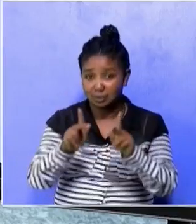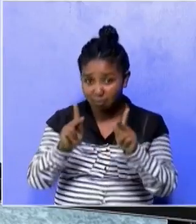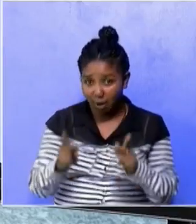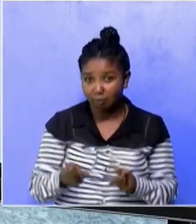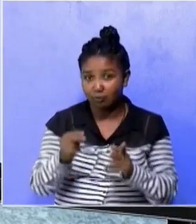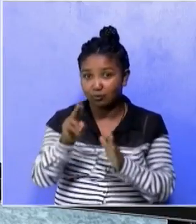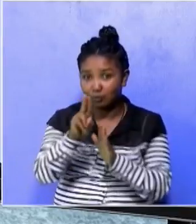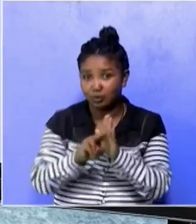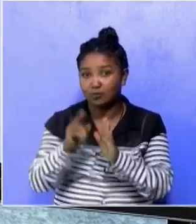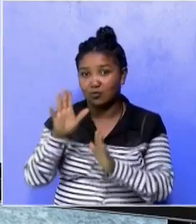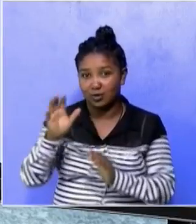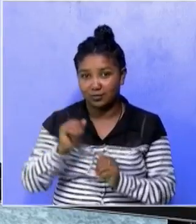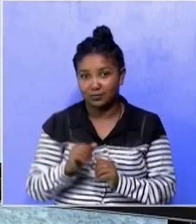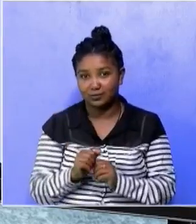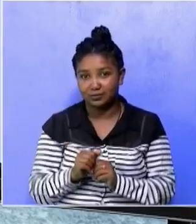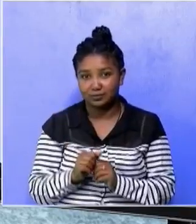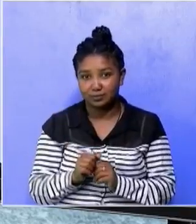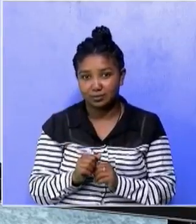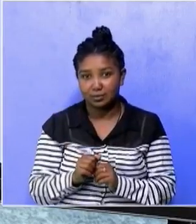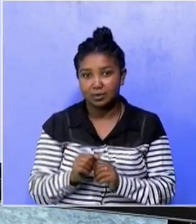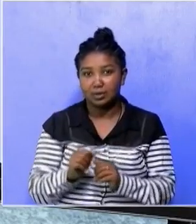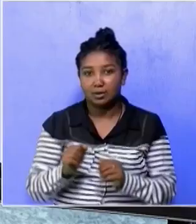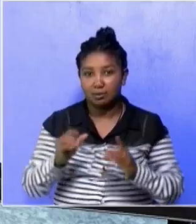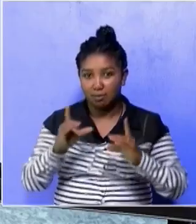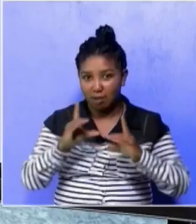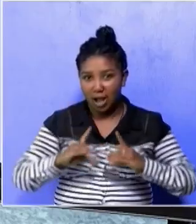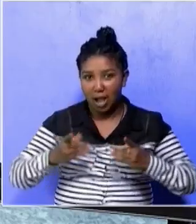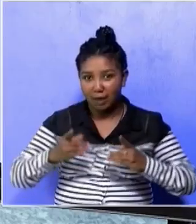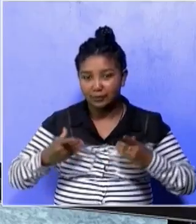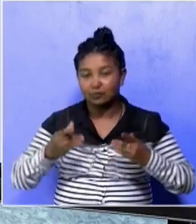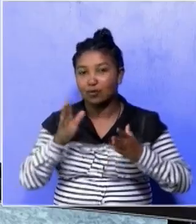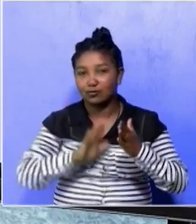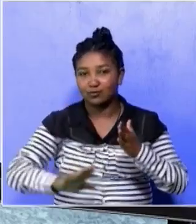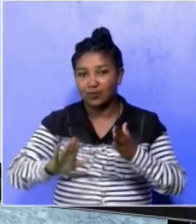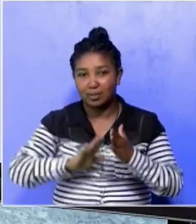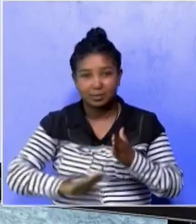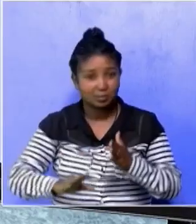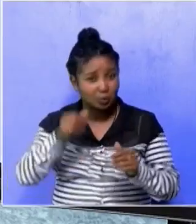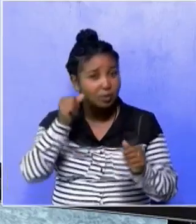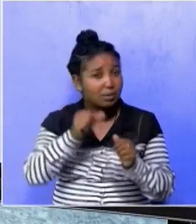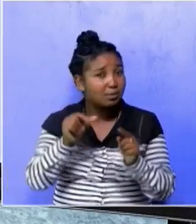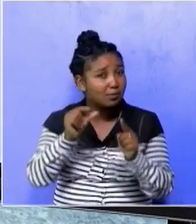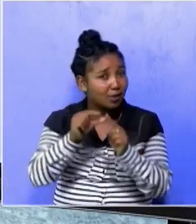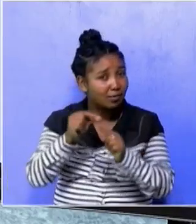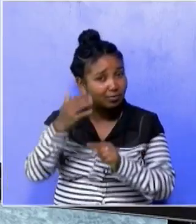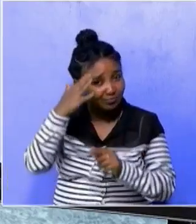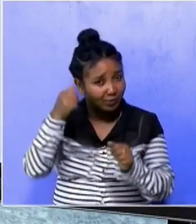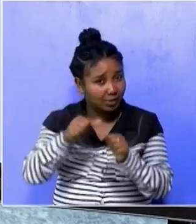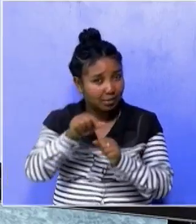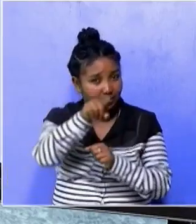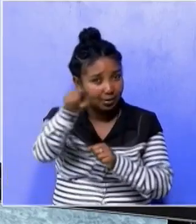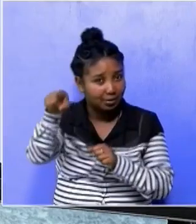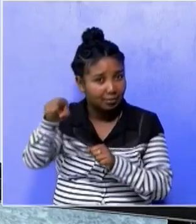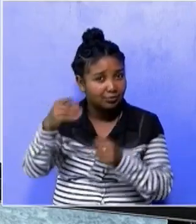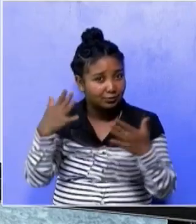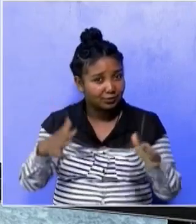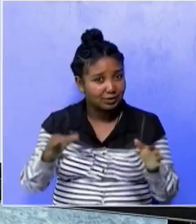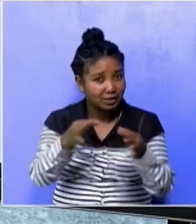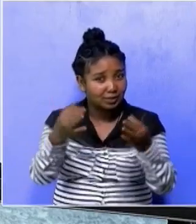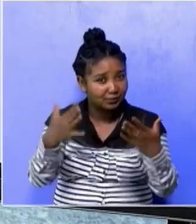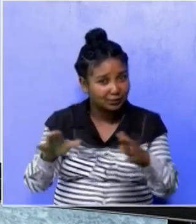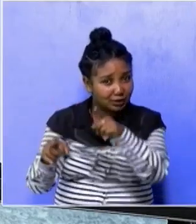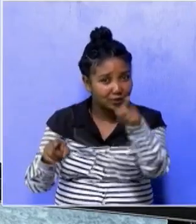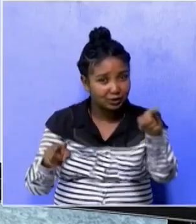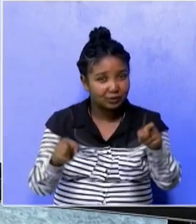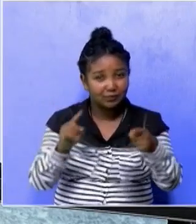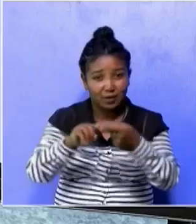unit 5, that is livestock farming. You remember the vocabularies? Have you done some sentence with your